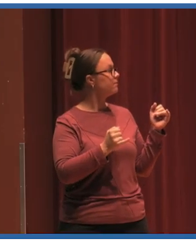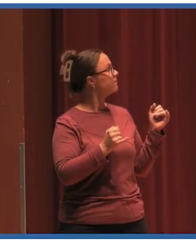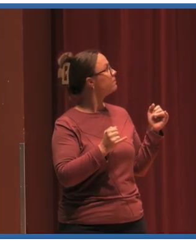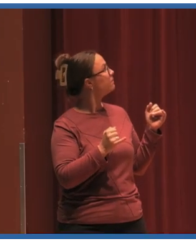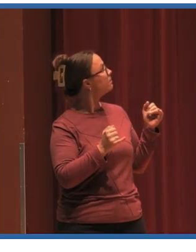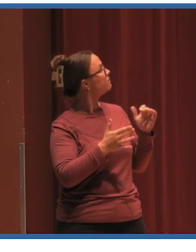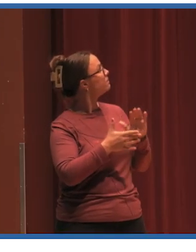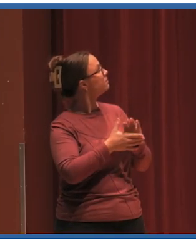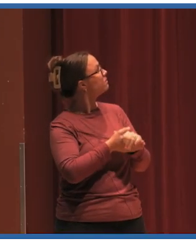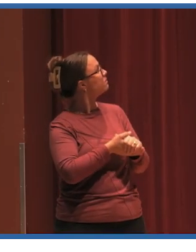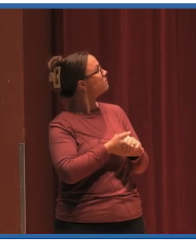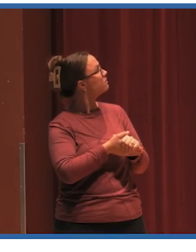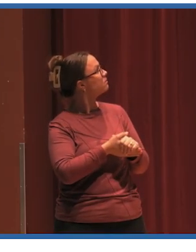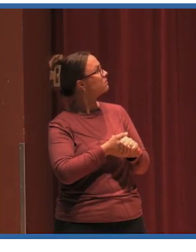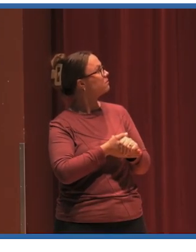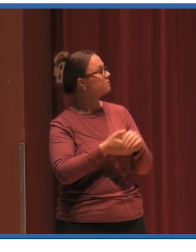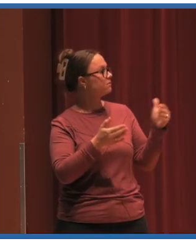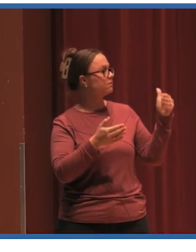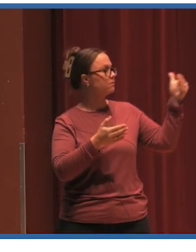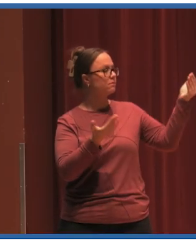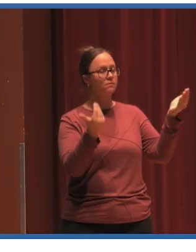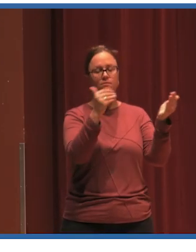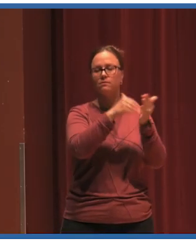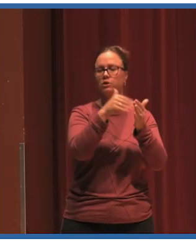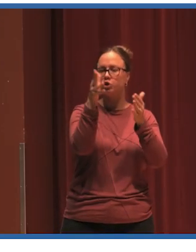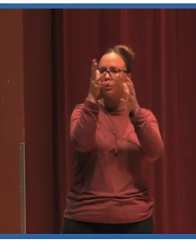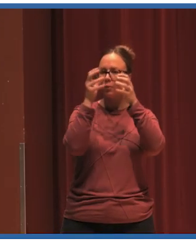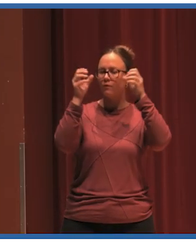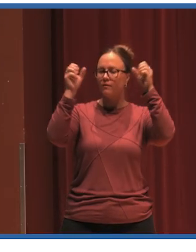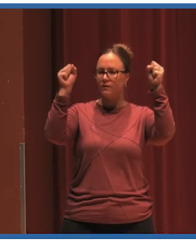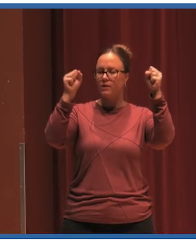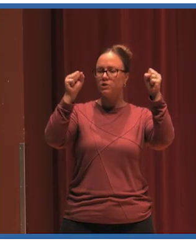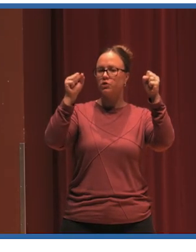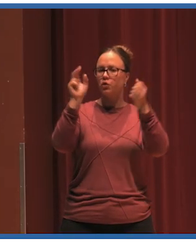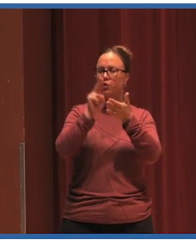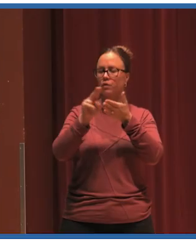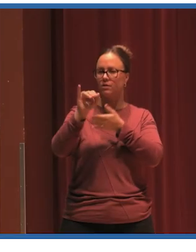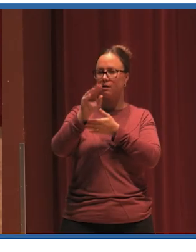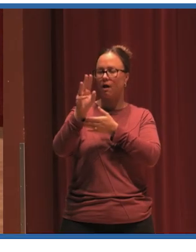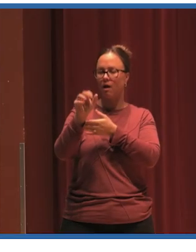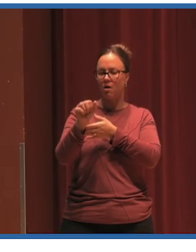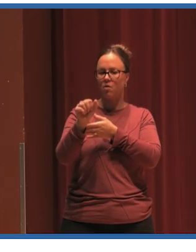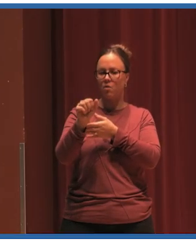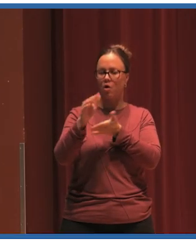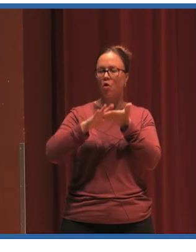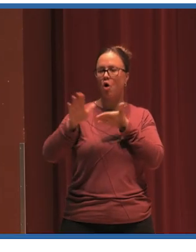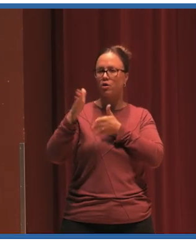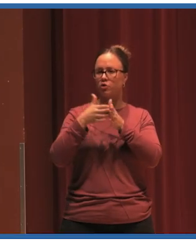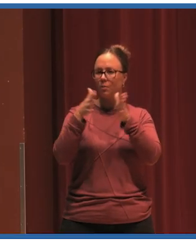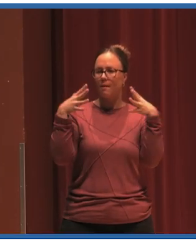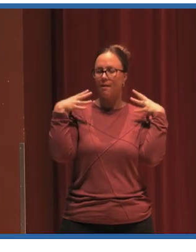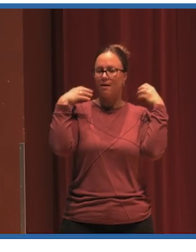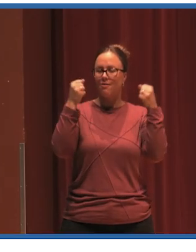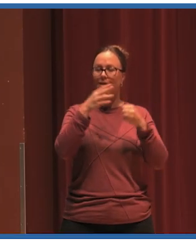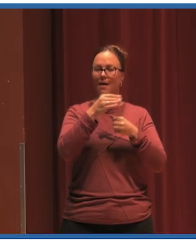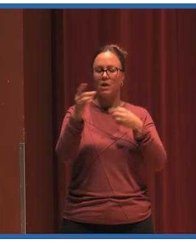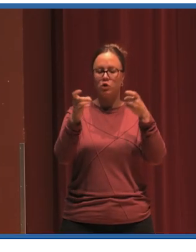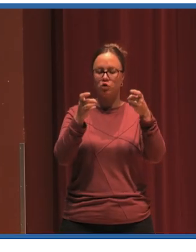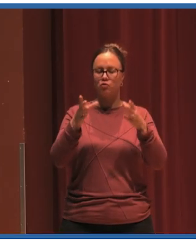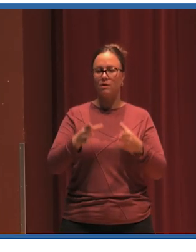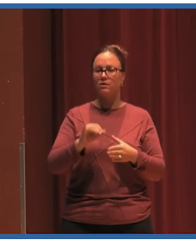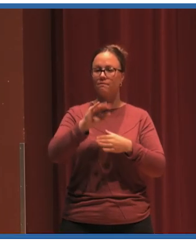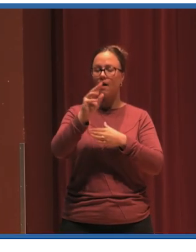heard from tonight. Again, she's a professor of epidemiology at the University of Iowa College of Public Health and the director of the Iowa